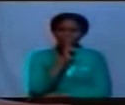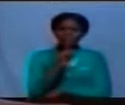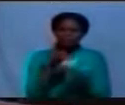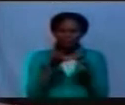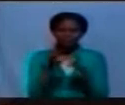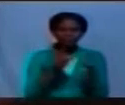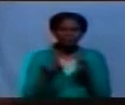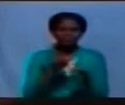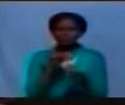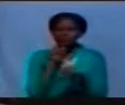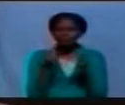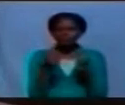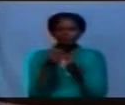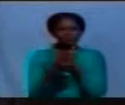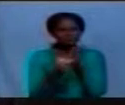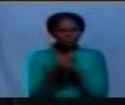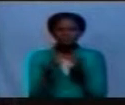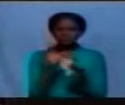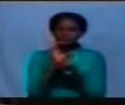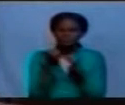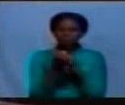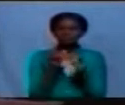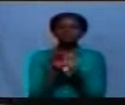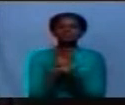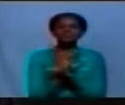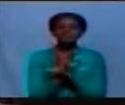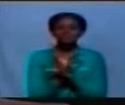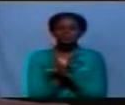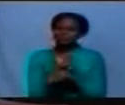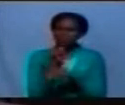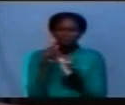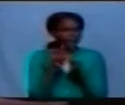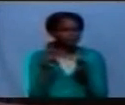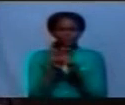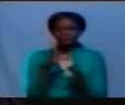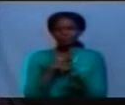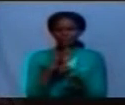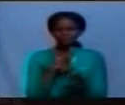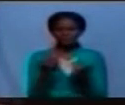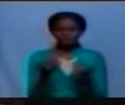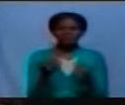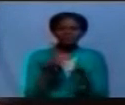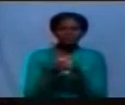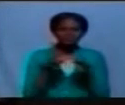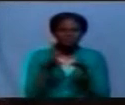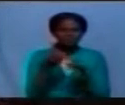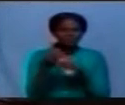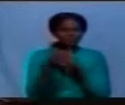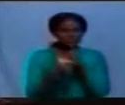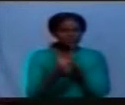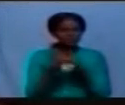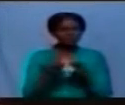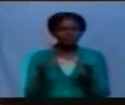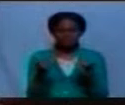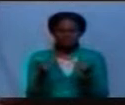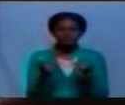people that do not want to save. You've spoken about a culture in Zambia that is not very well established, entrenched in terms of saving. But again,